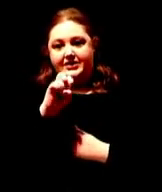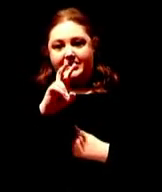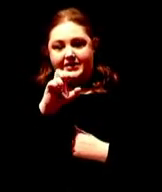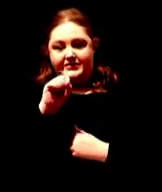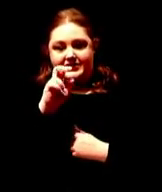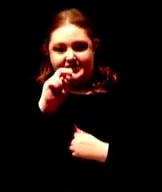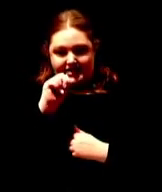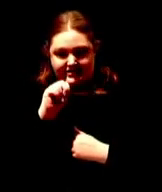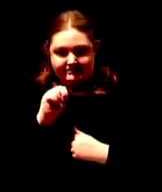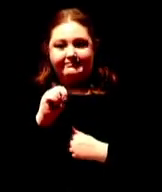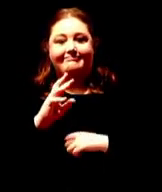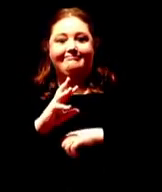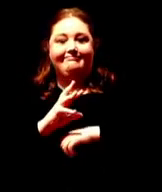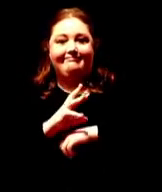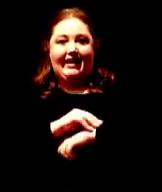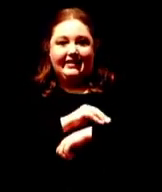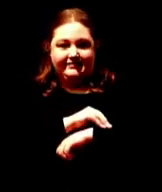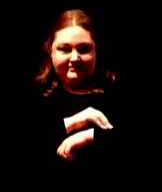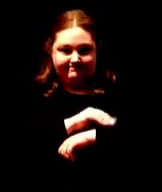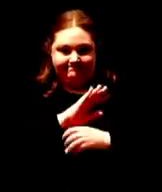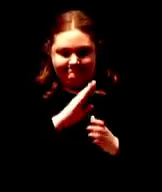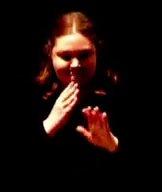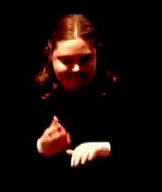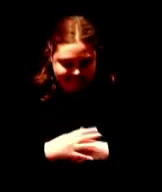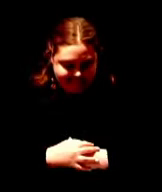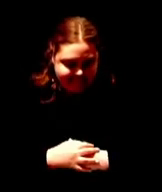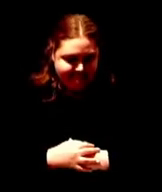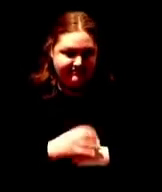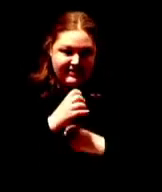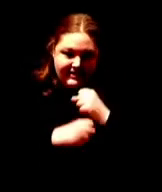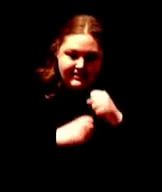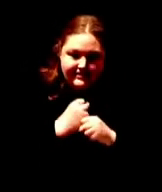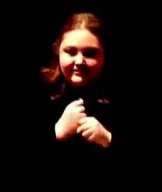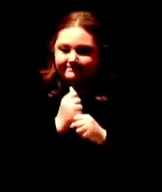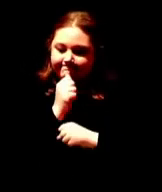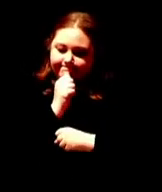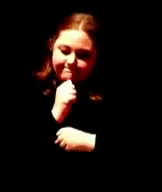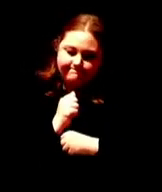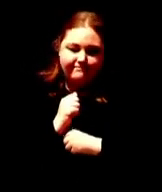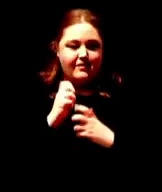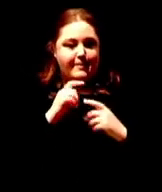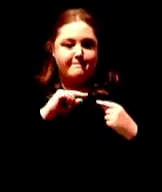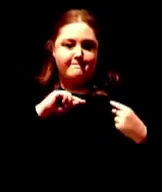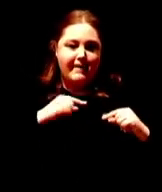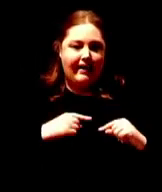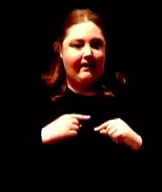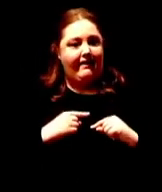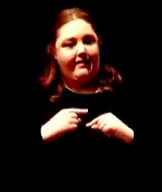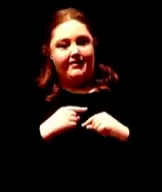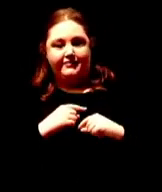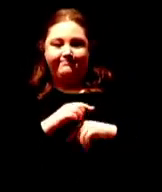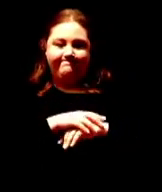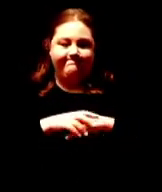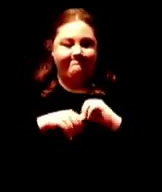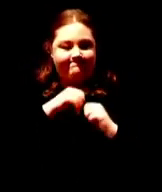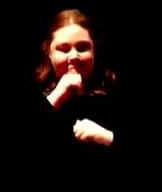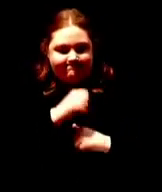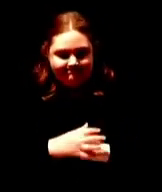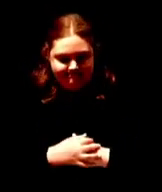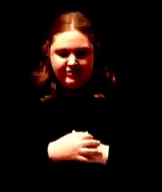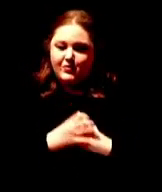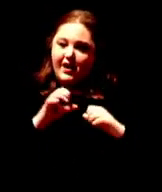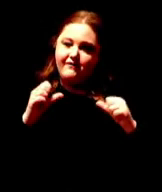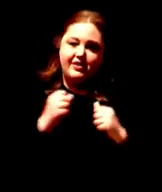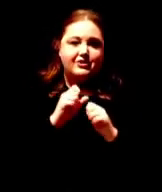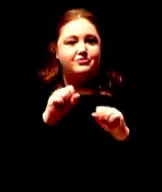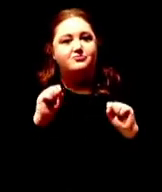with cancer. Throughout this year, Cindy fought through a great deal of pain and discomfort. She did everything in her power to